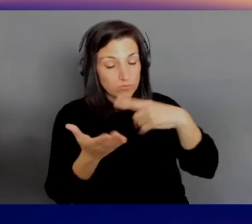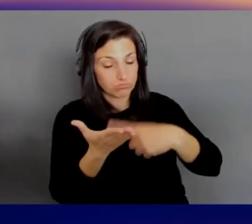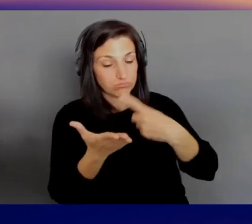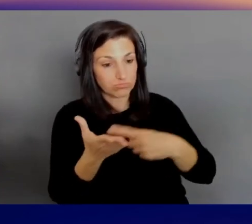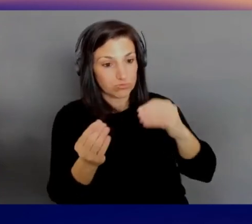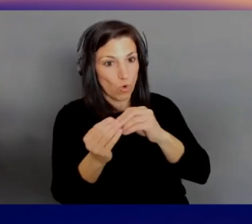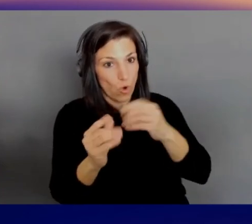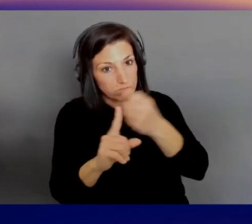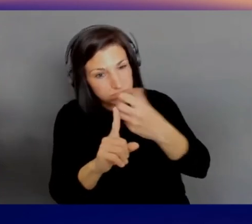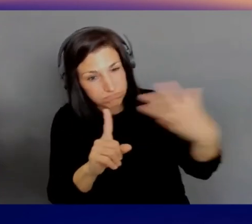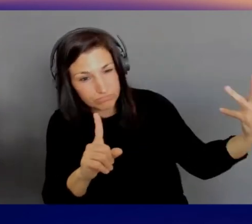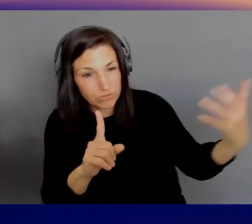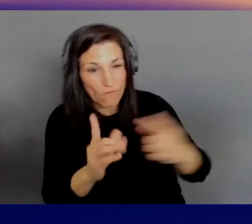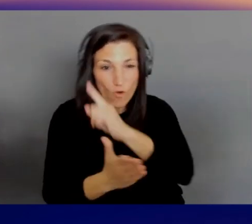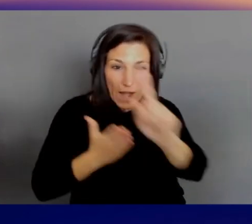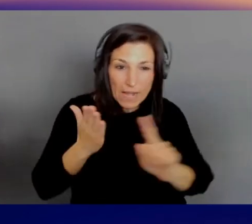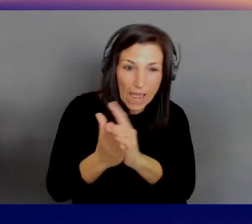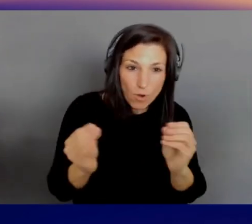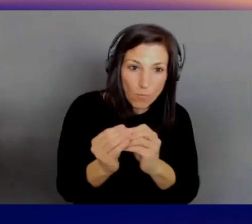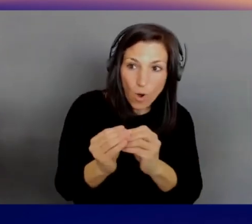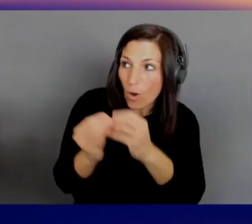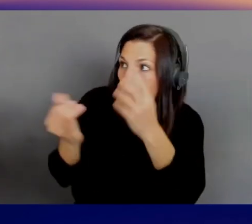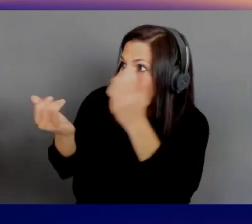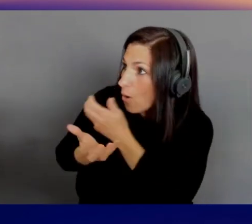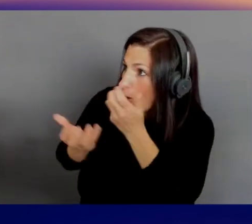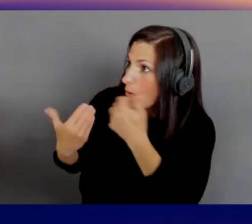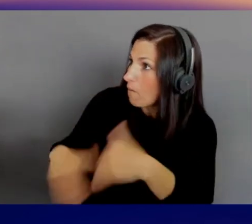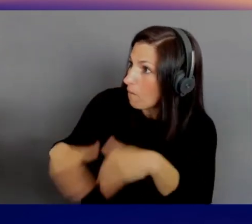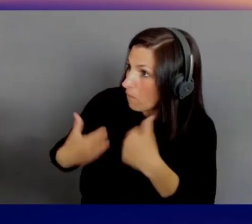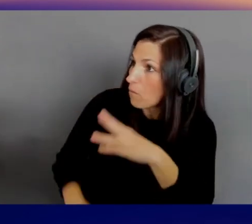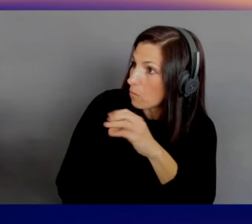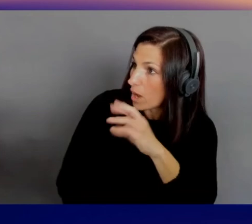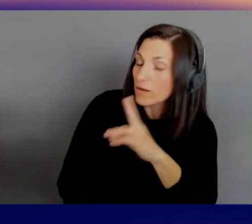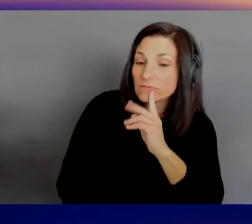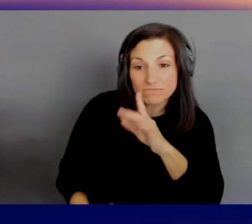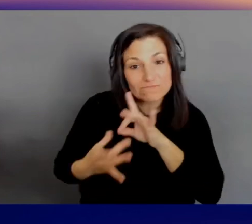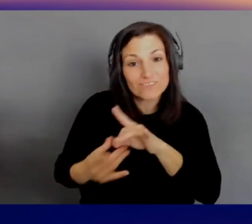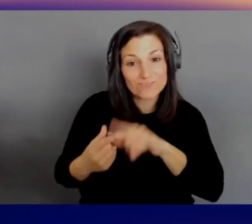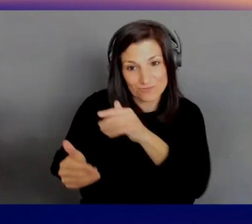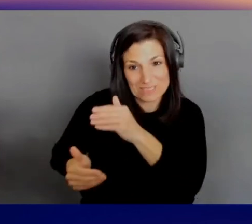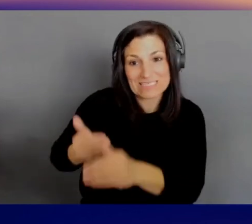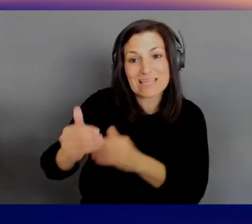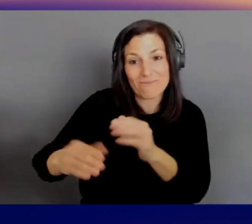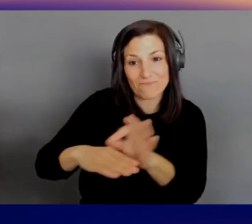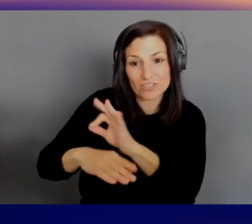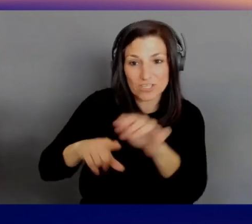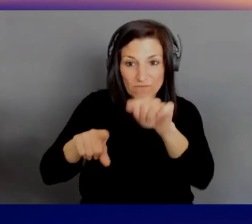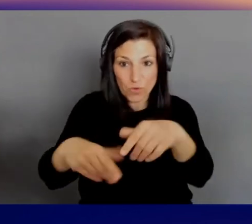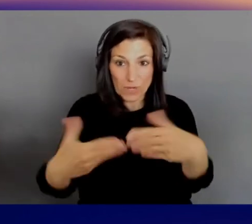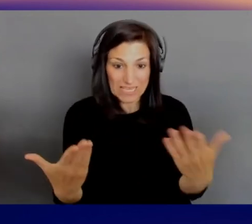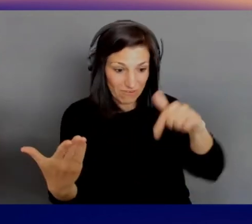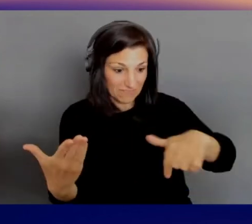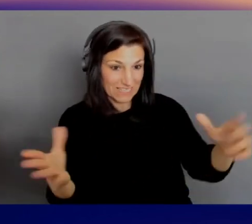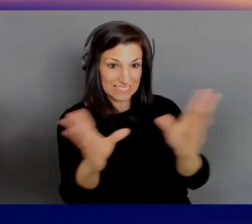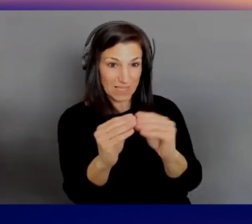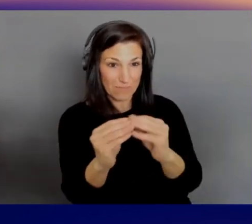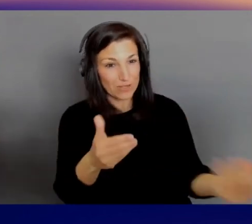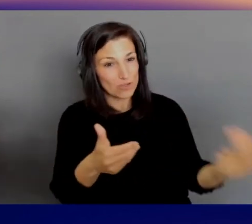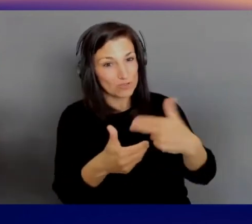hour, about okay. Step Functions. So you can, if you are here in DC Summit, please join us in SVS